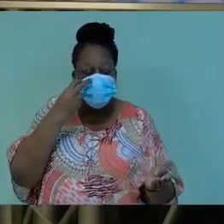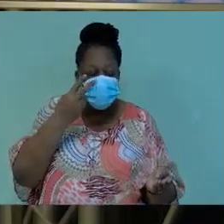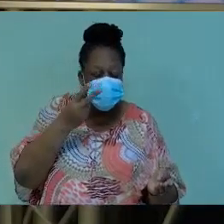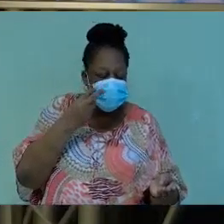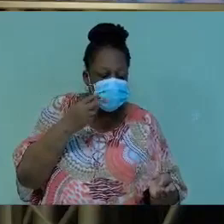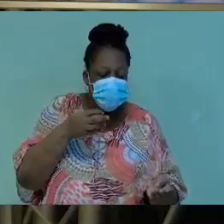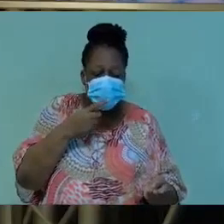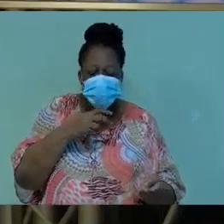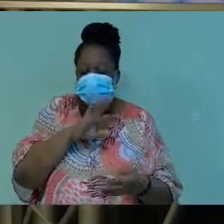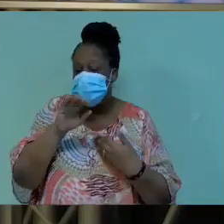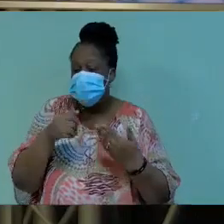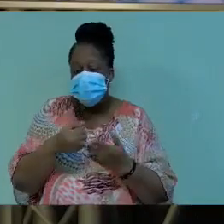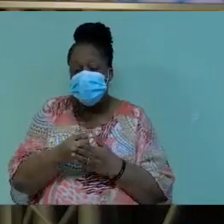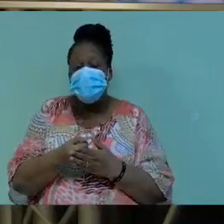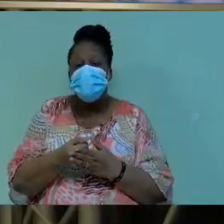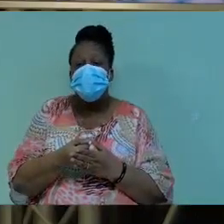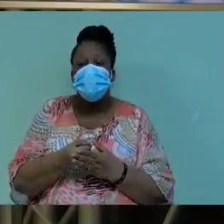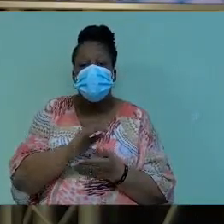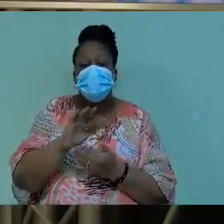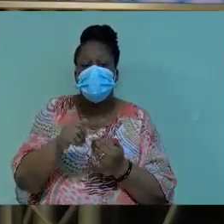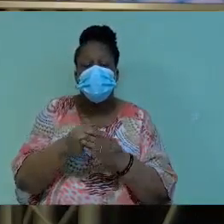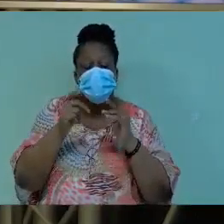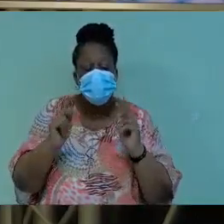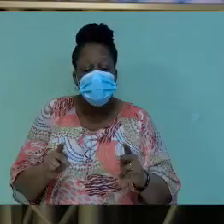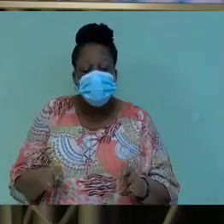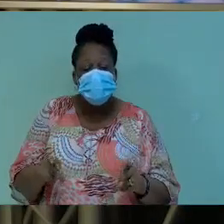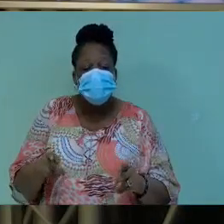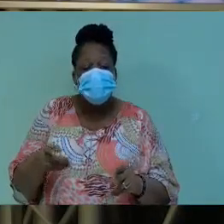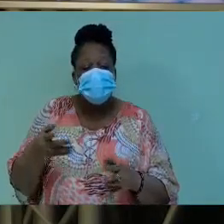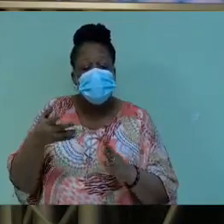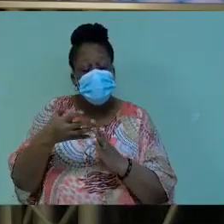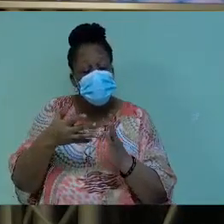was quarantined was tested. Yes?